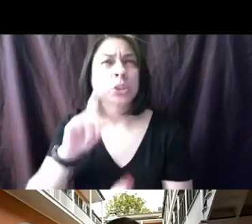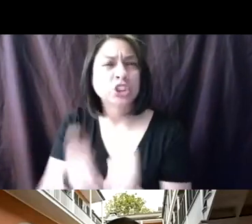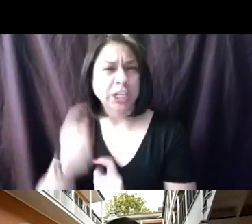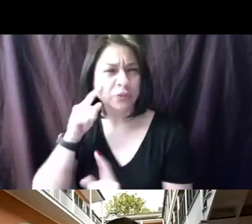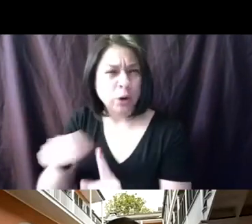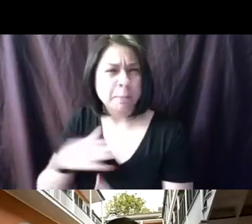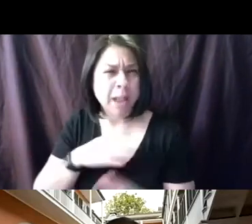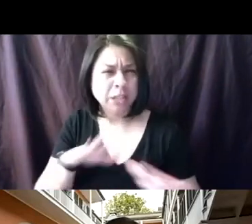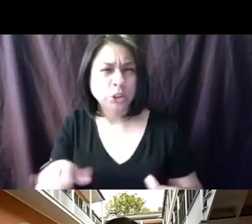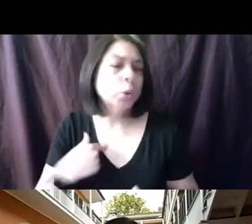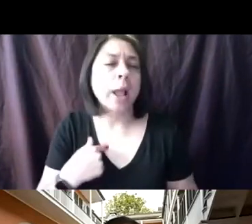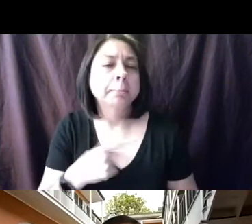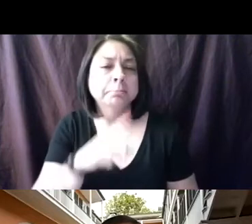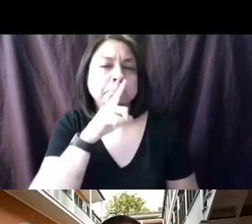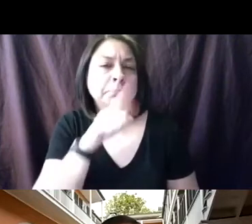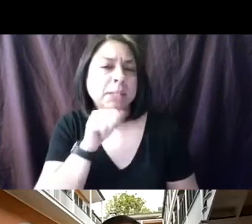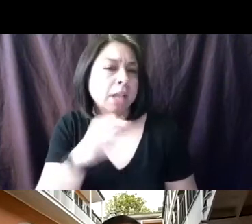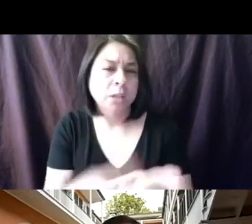I didn't talk about it, but